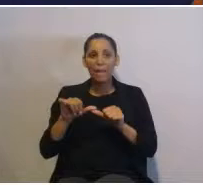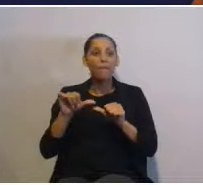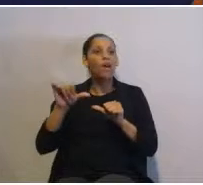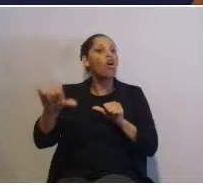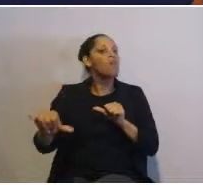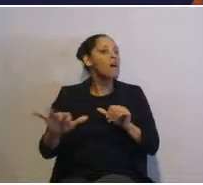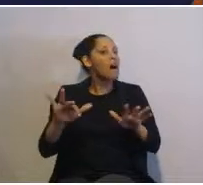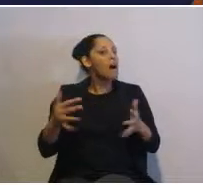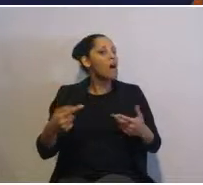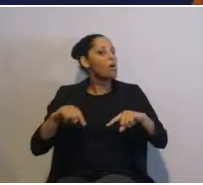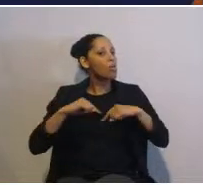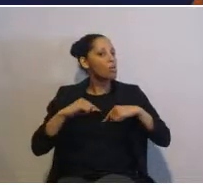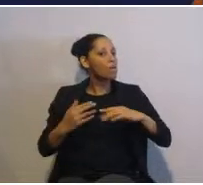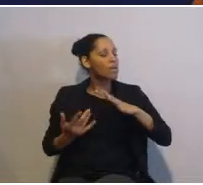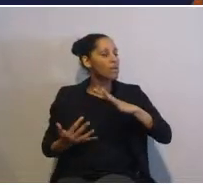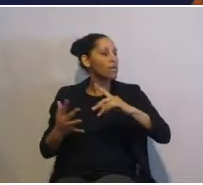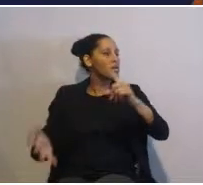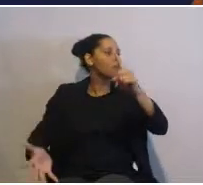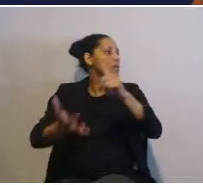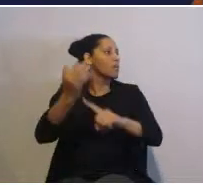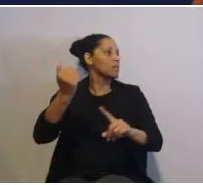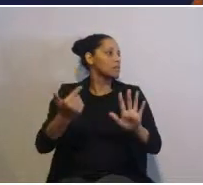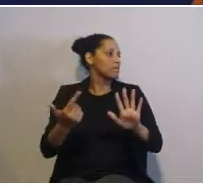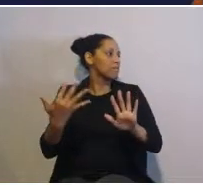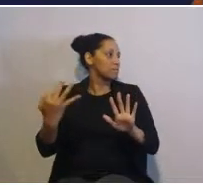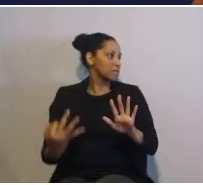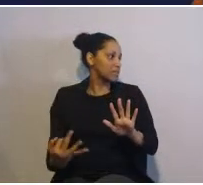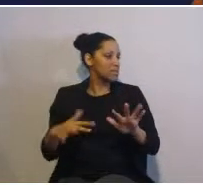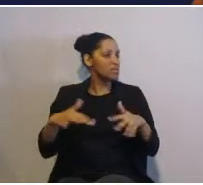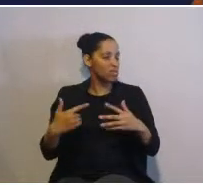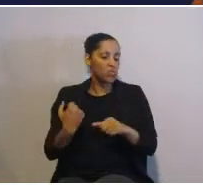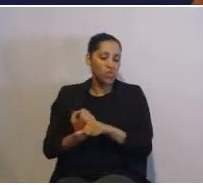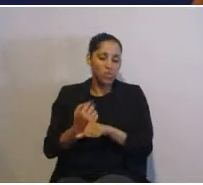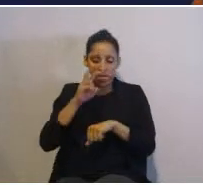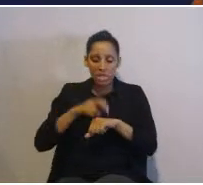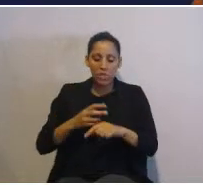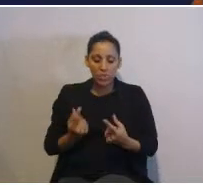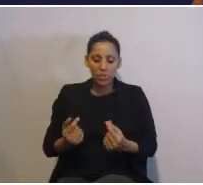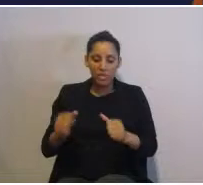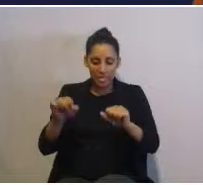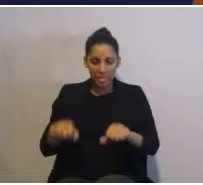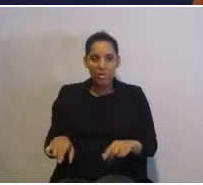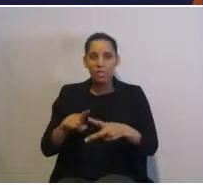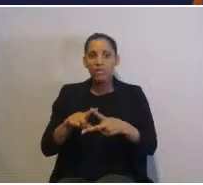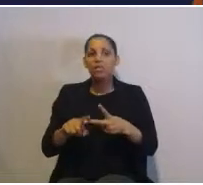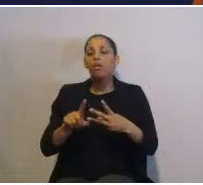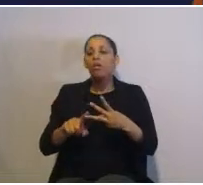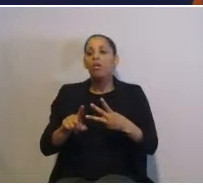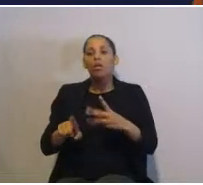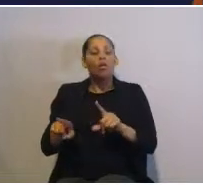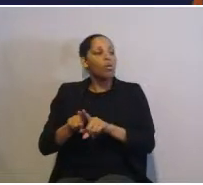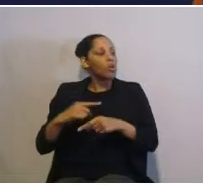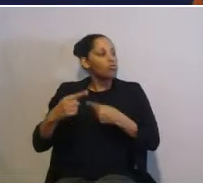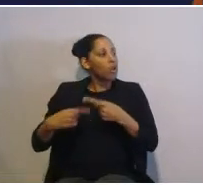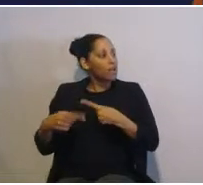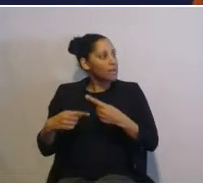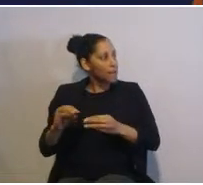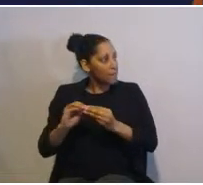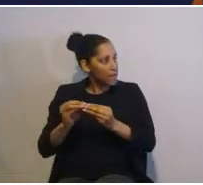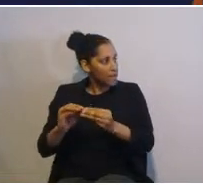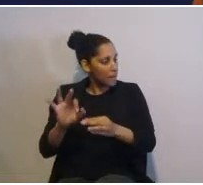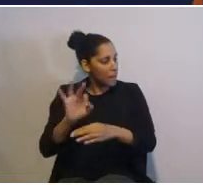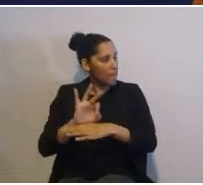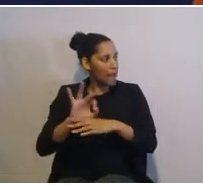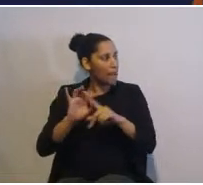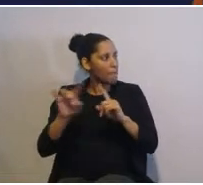do we aspire to the 75%? So that's work to be done. Definitely would give you copies of the generation maintenance plan, but I believe Eskom will give you